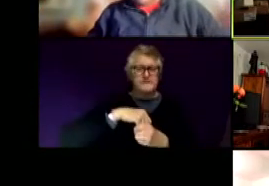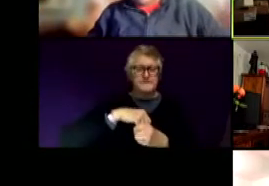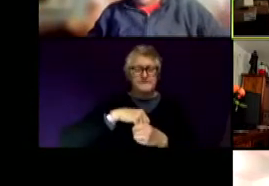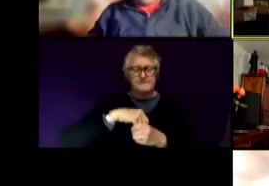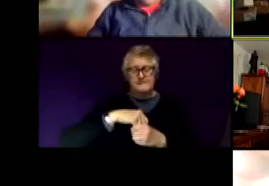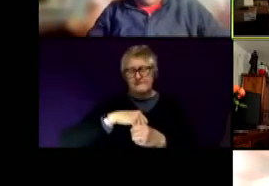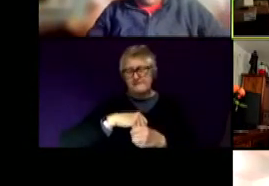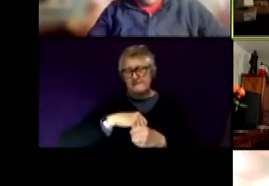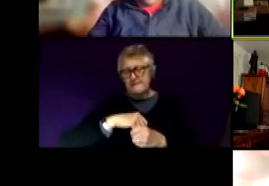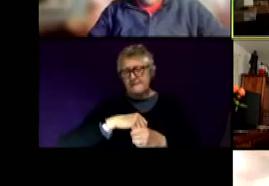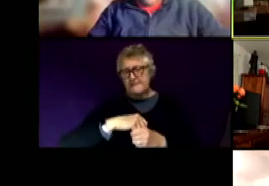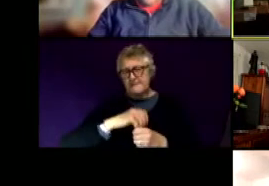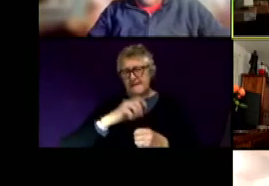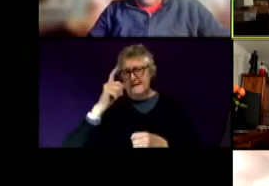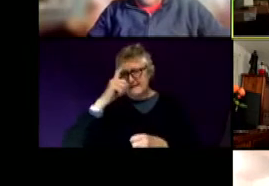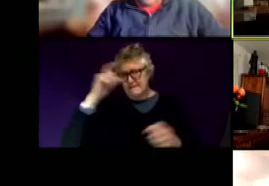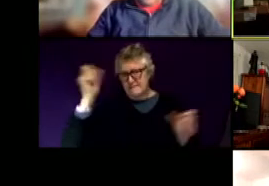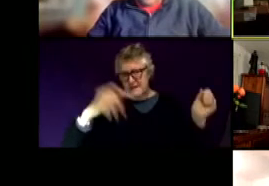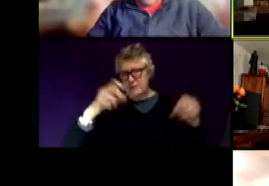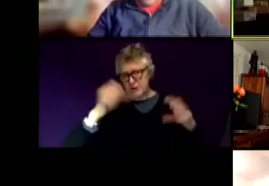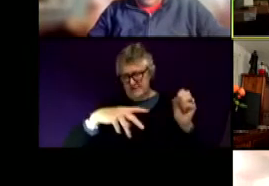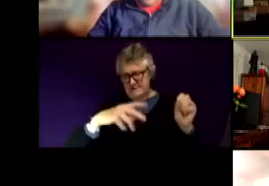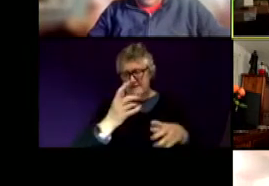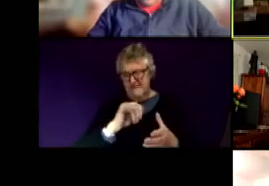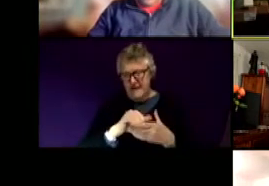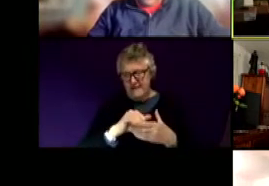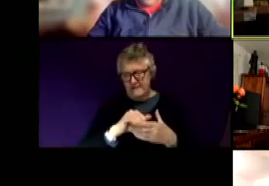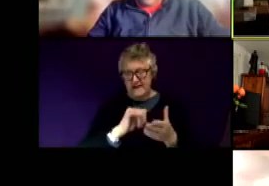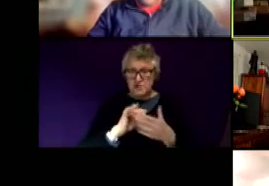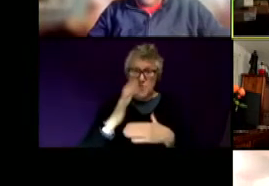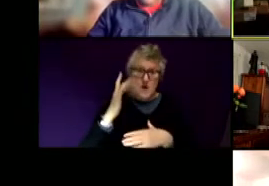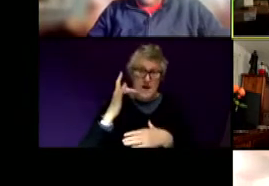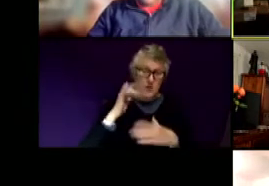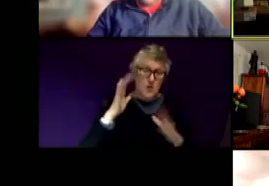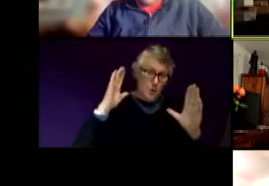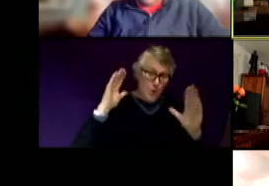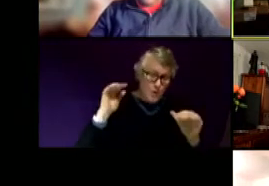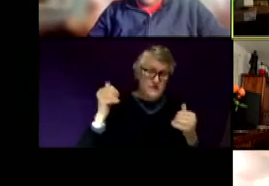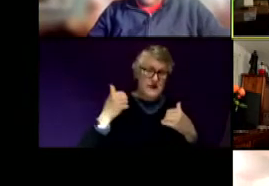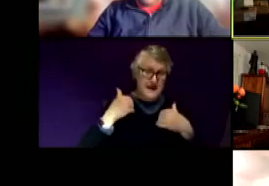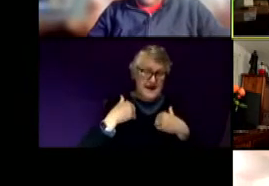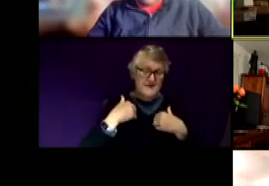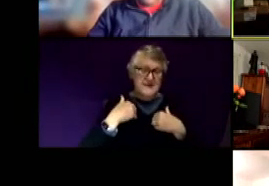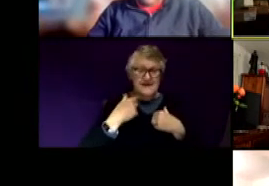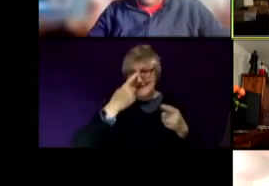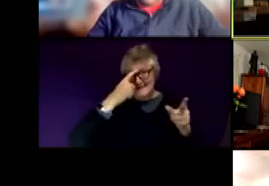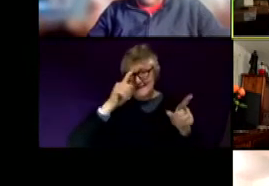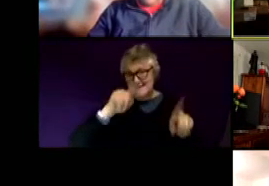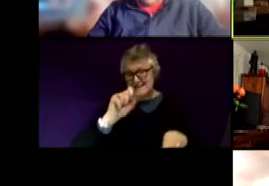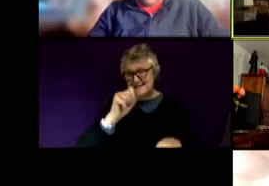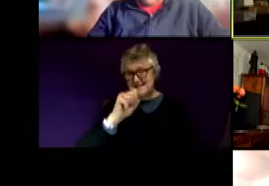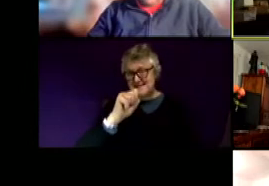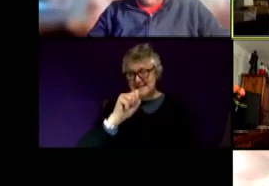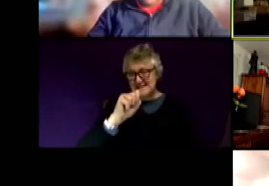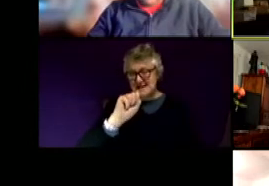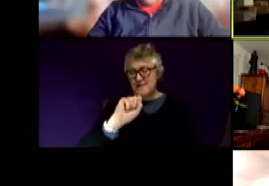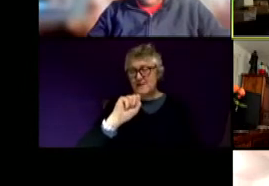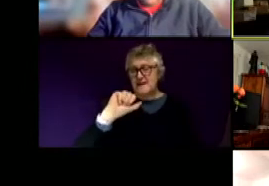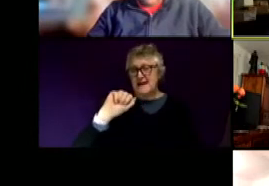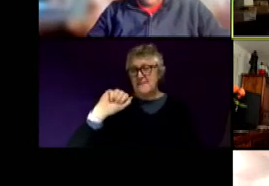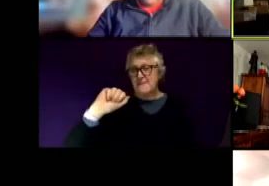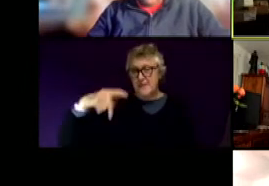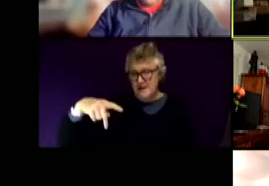we're hoping to have it at our settlement and policy subcommittee meeting next month. If that doesn't work out,